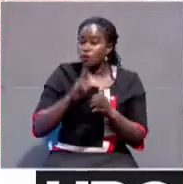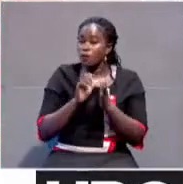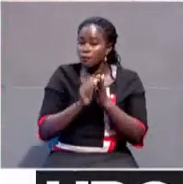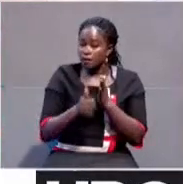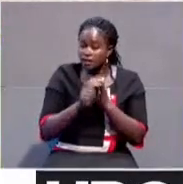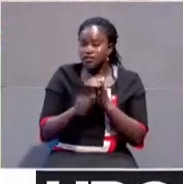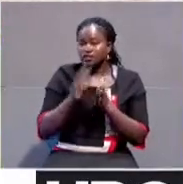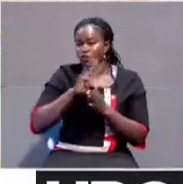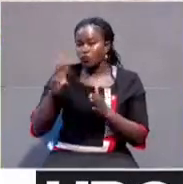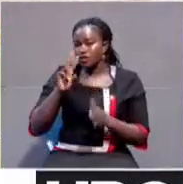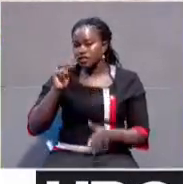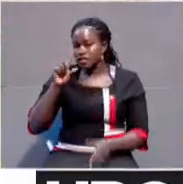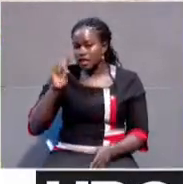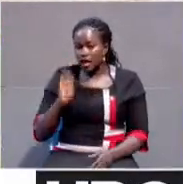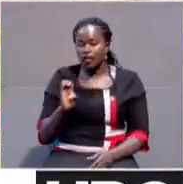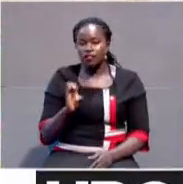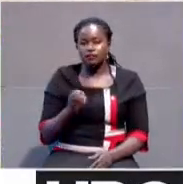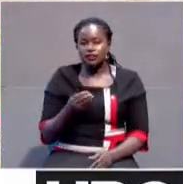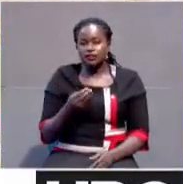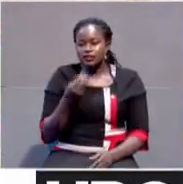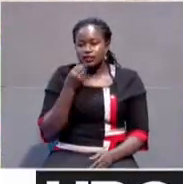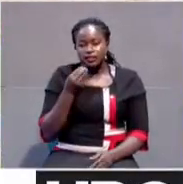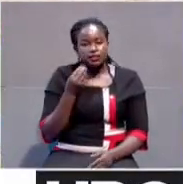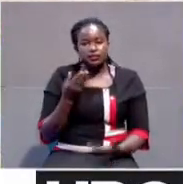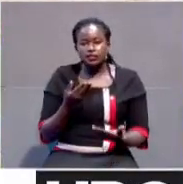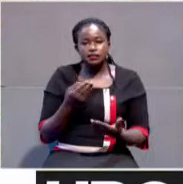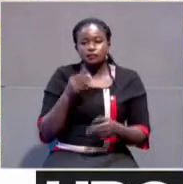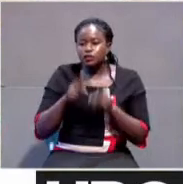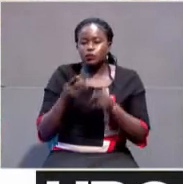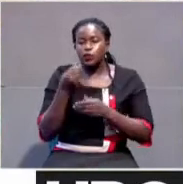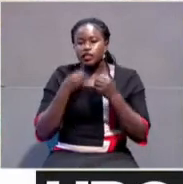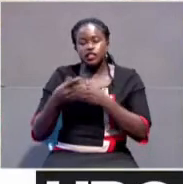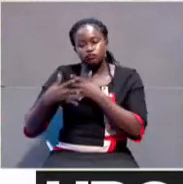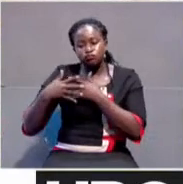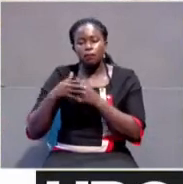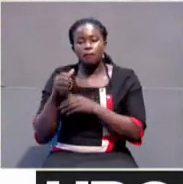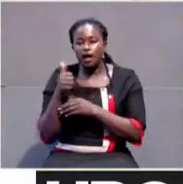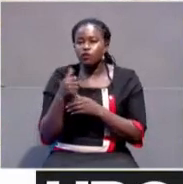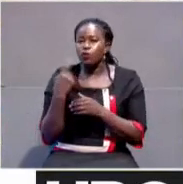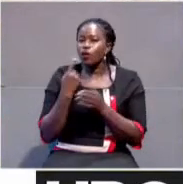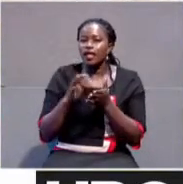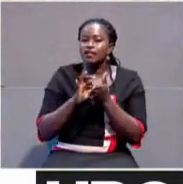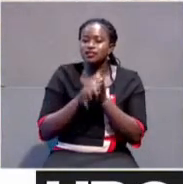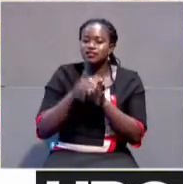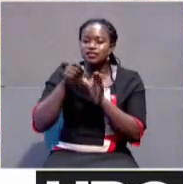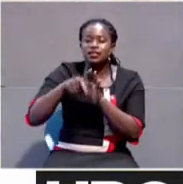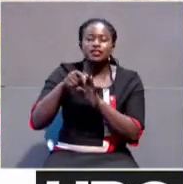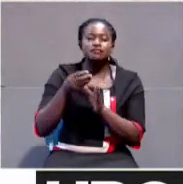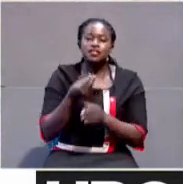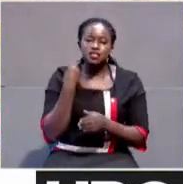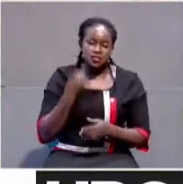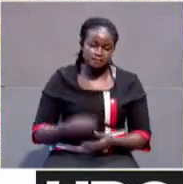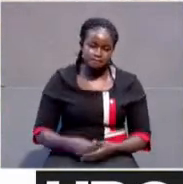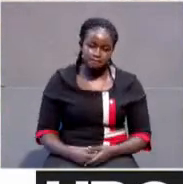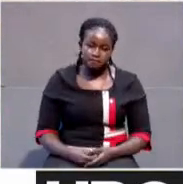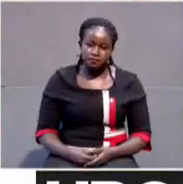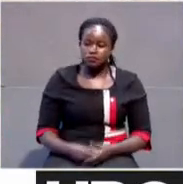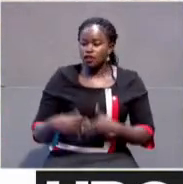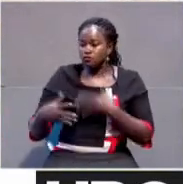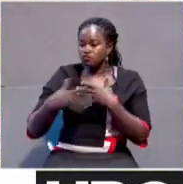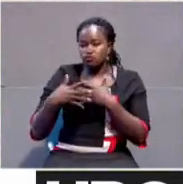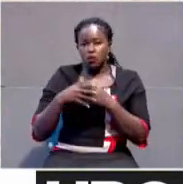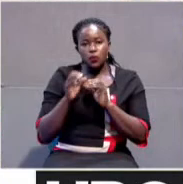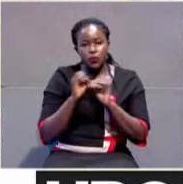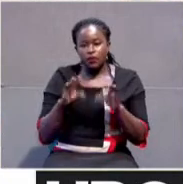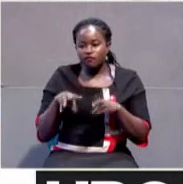Nile is eaten raw and is eaten as seed. It is not processed